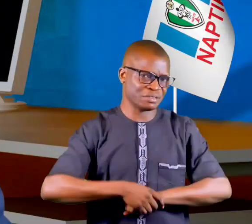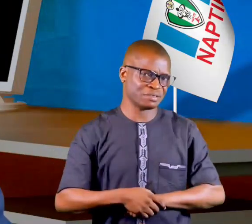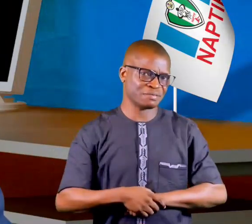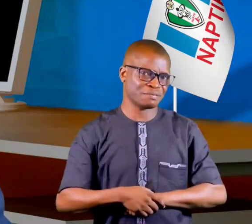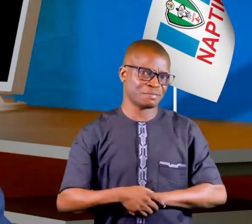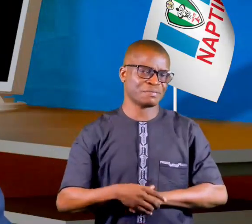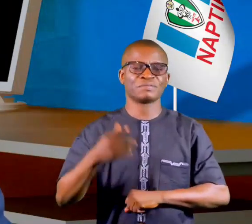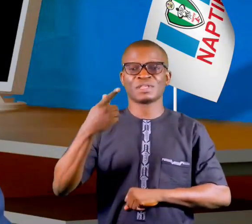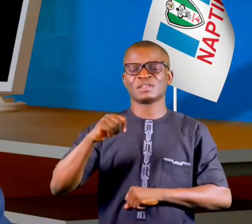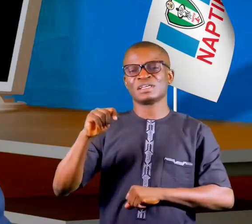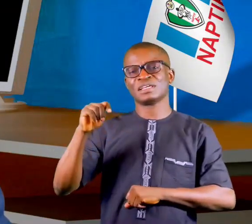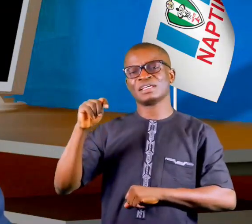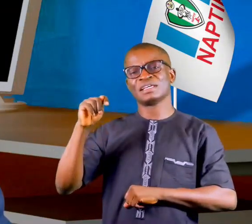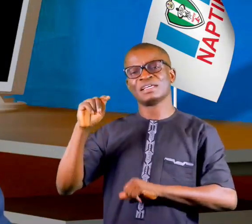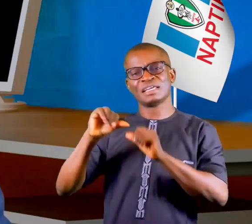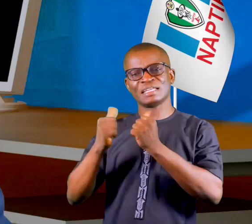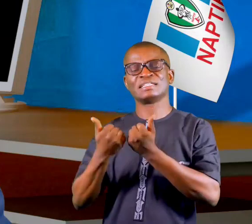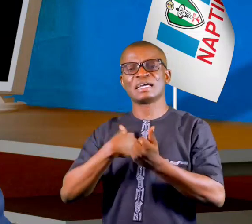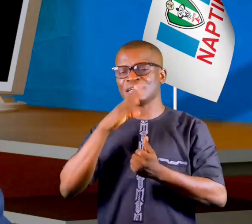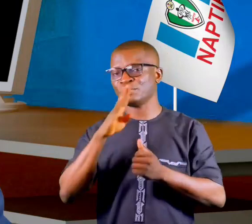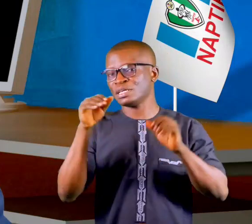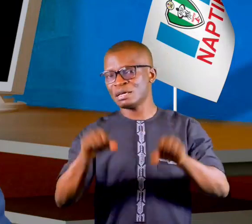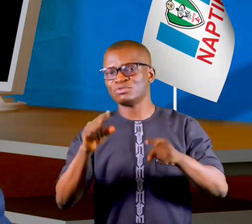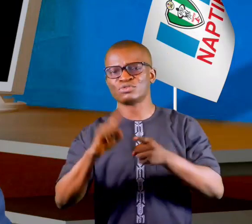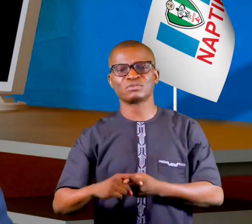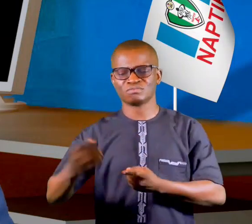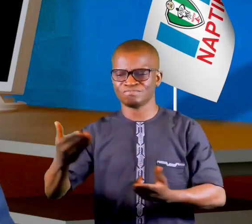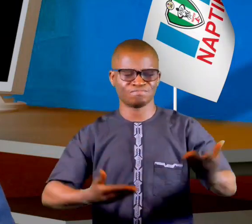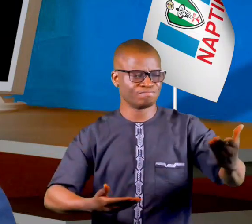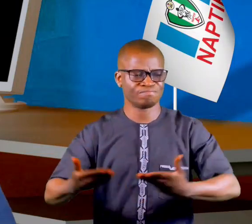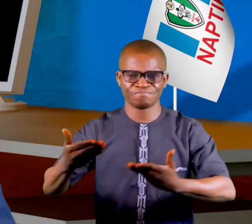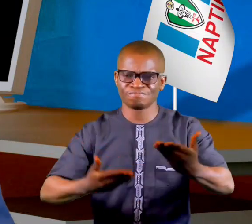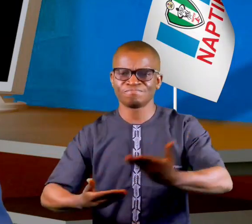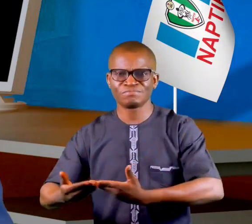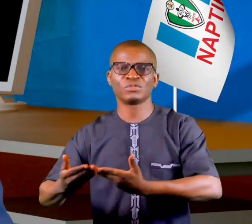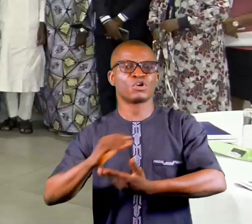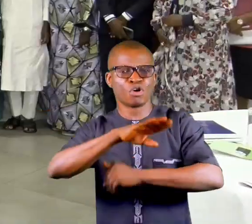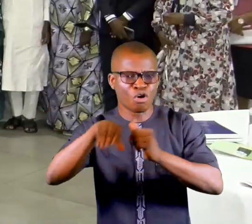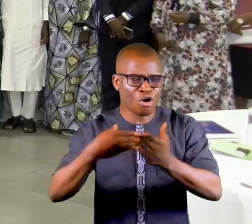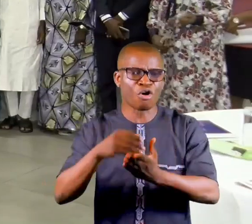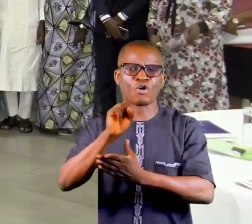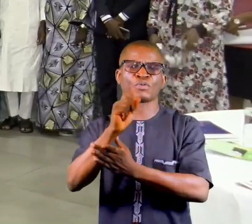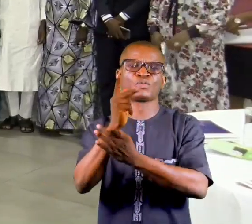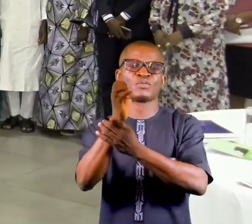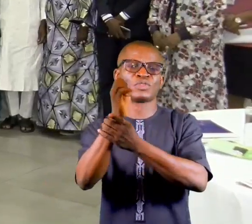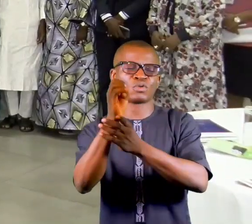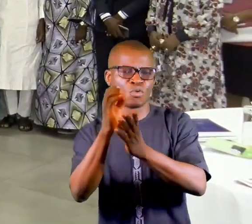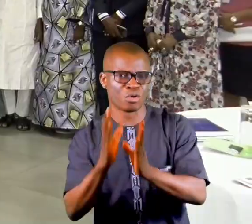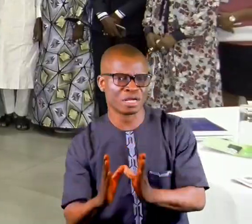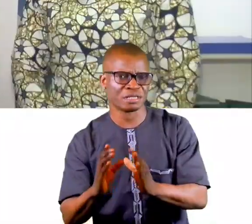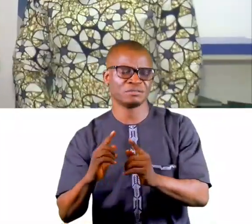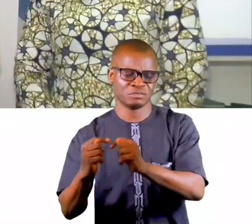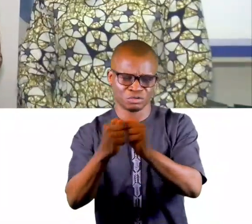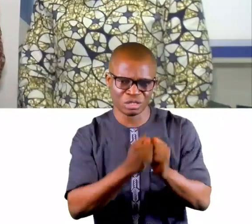agency has been able to bring all the stakeholders together to